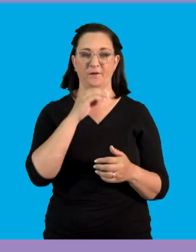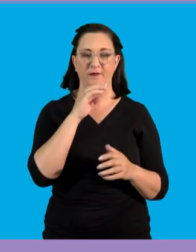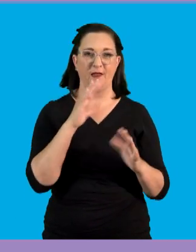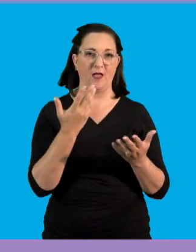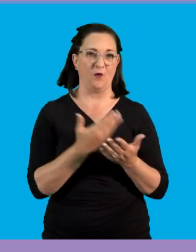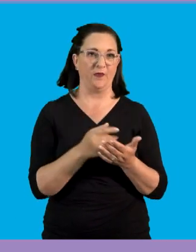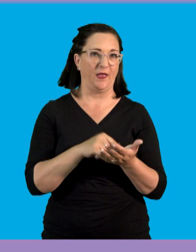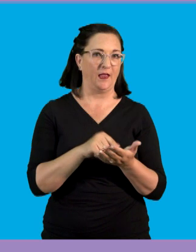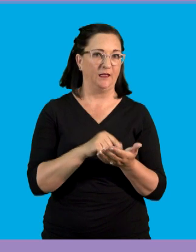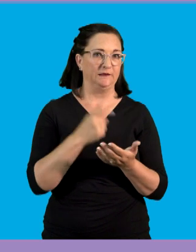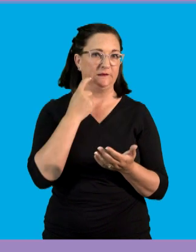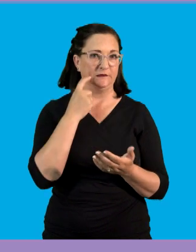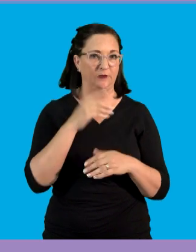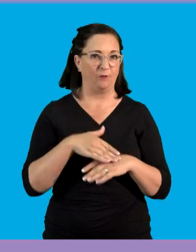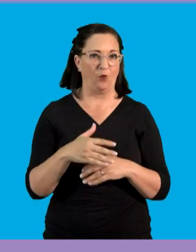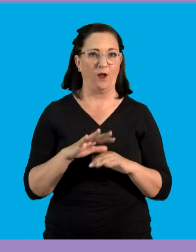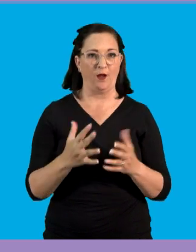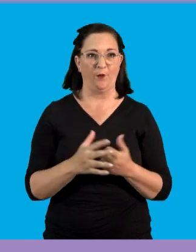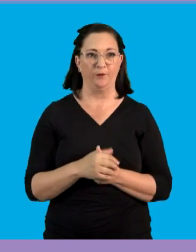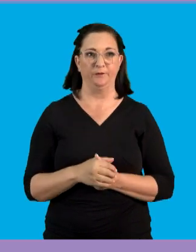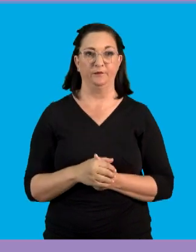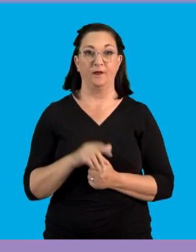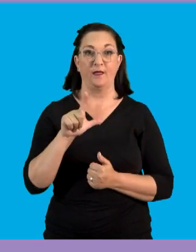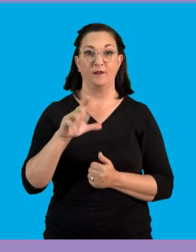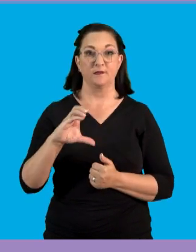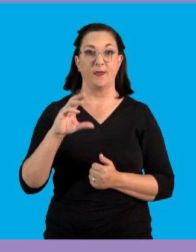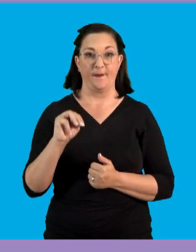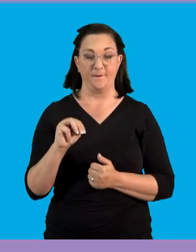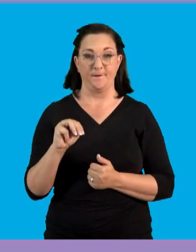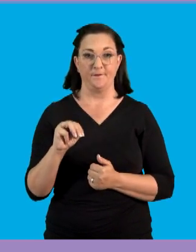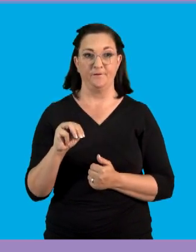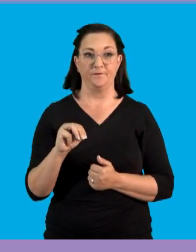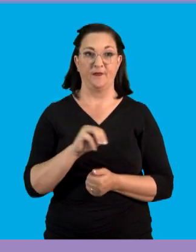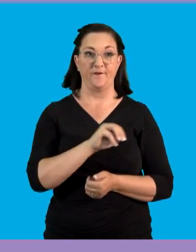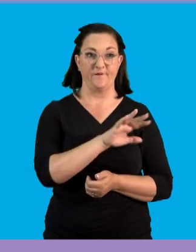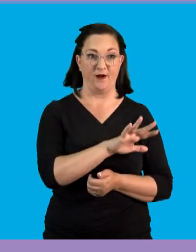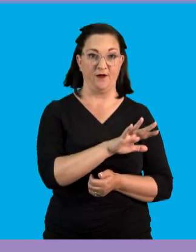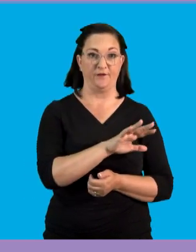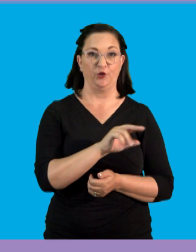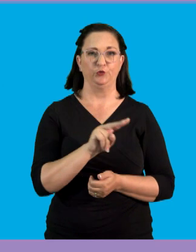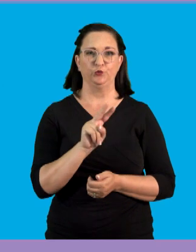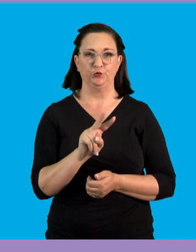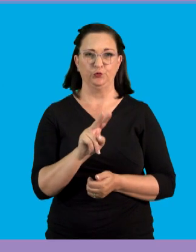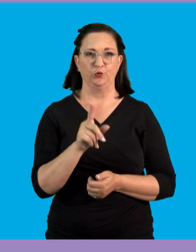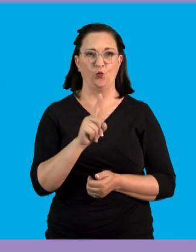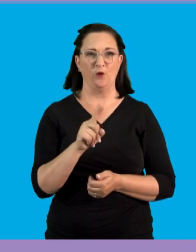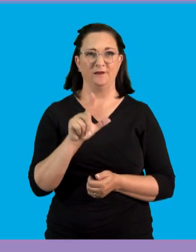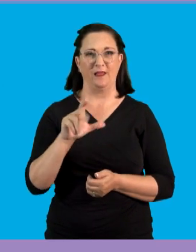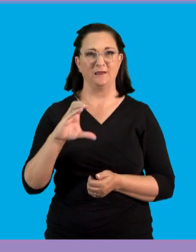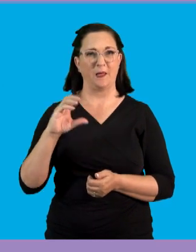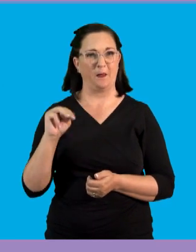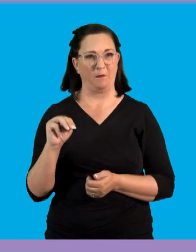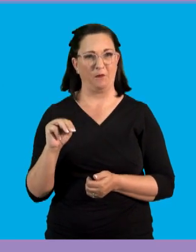easier? The first thing that you need to do is to find the LCM between 5 and 2. What is